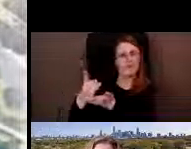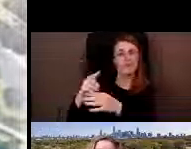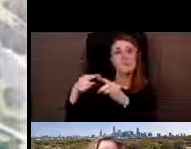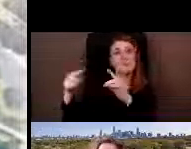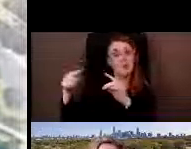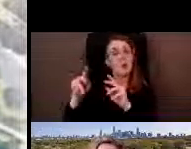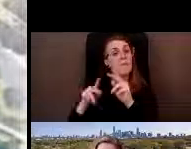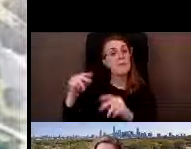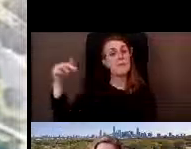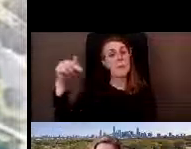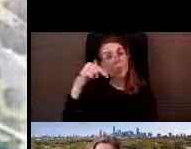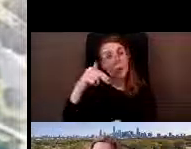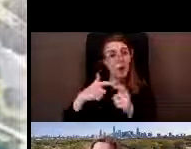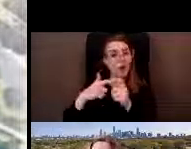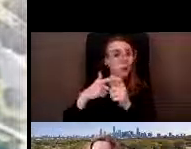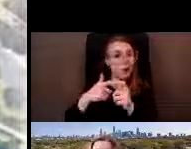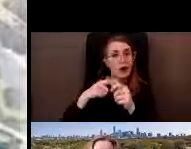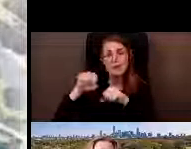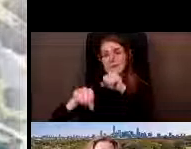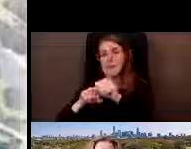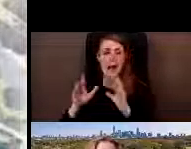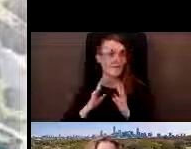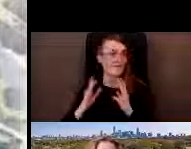walkers, runners, bikers.